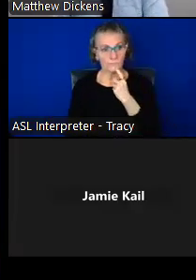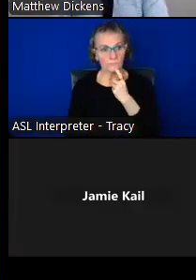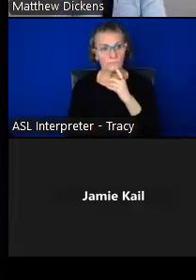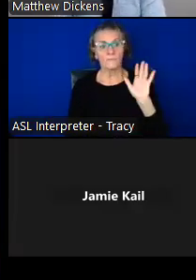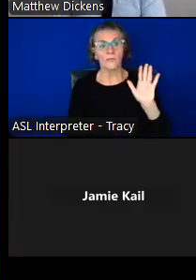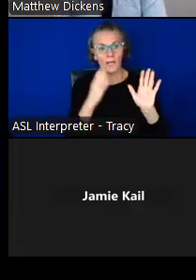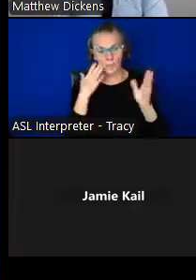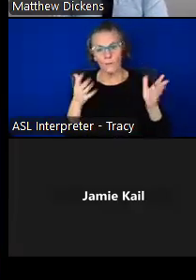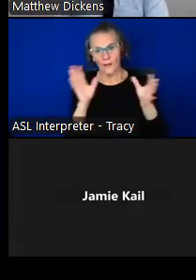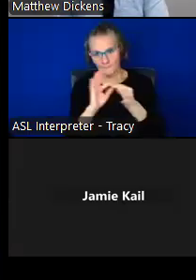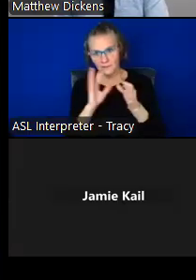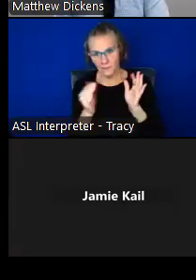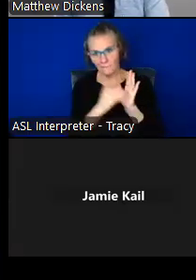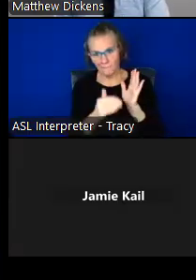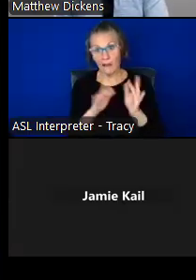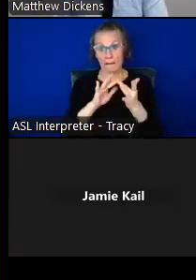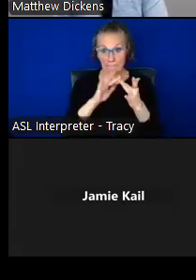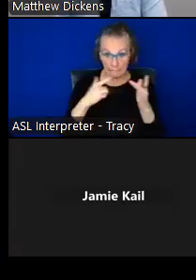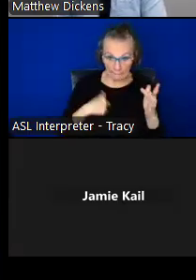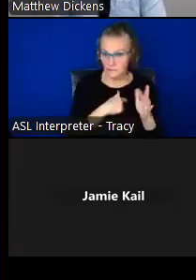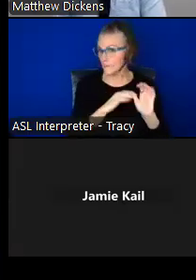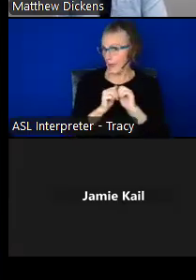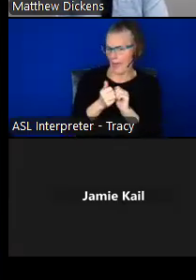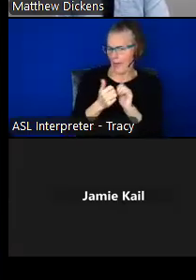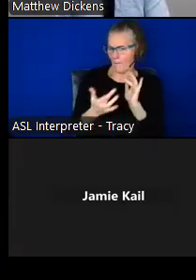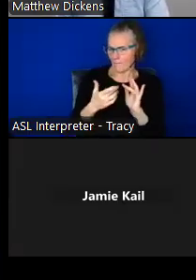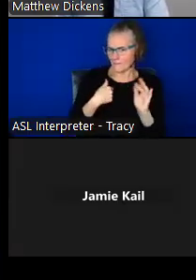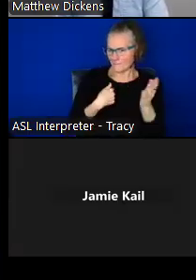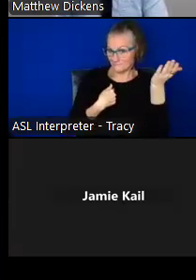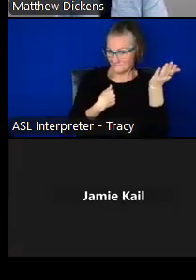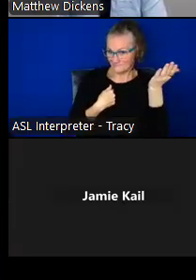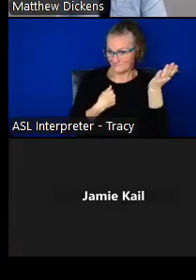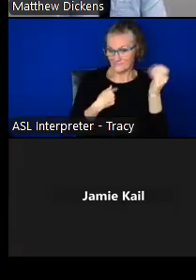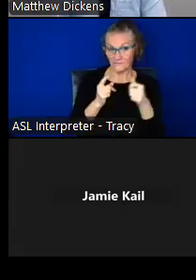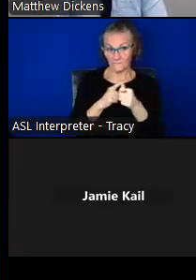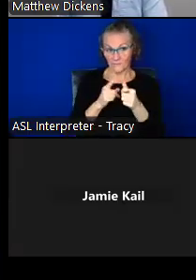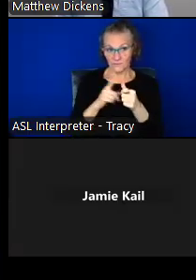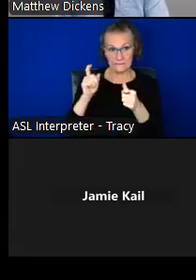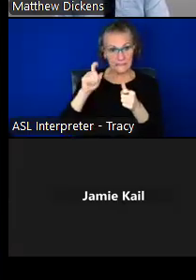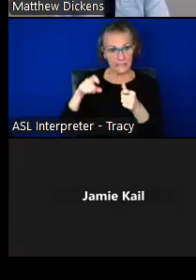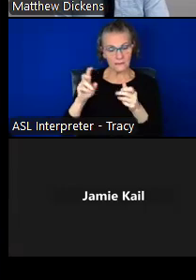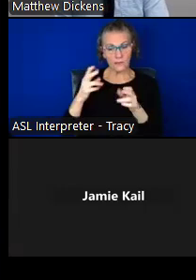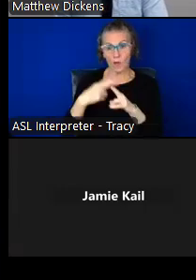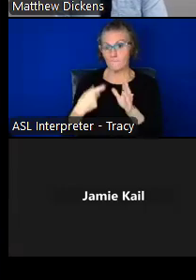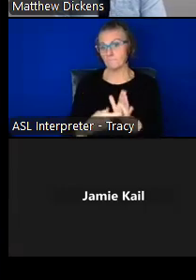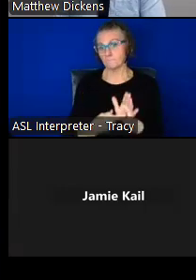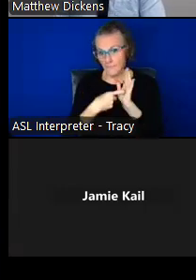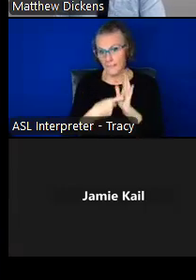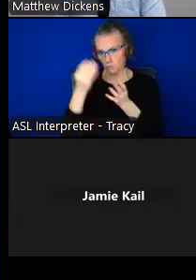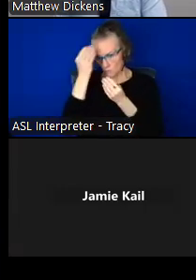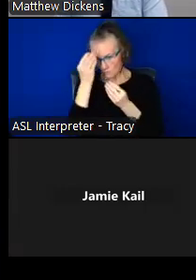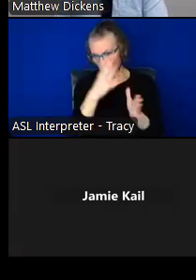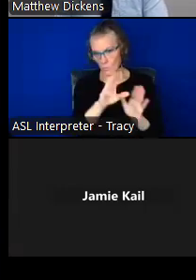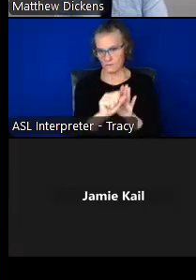I know I've mentioned several times to contact us, but how do you do that? So first, Texas is a mandatory reporting